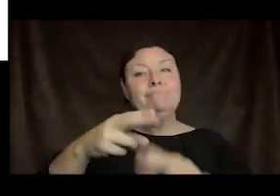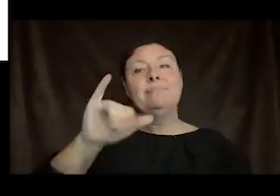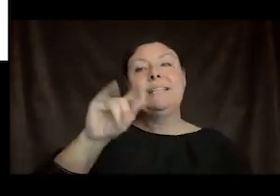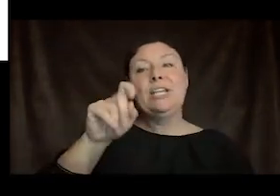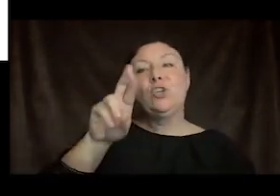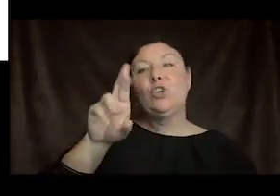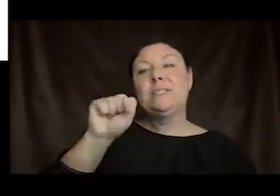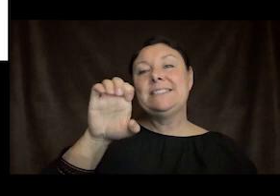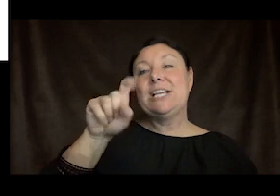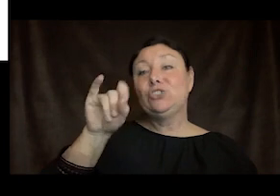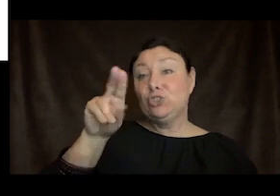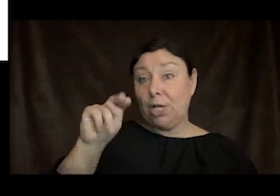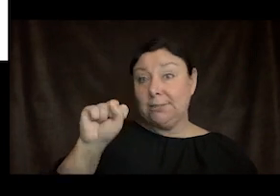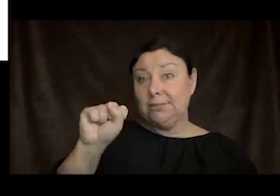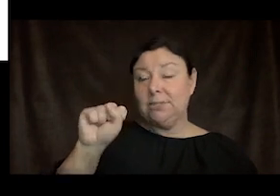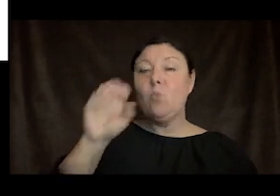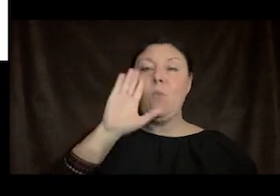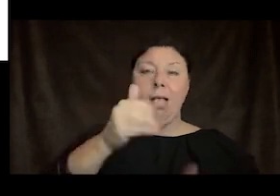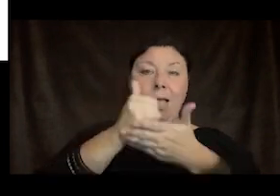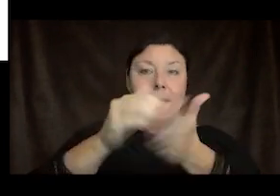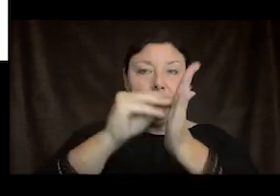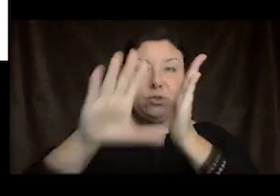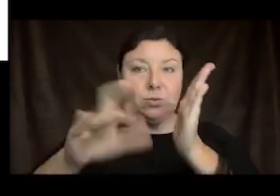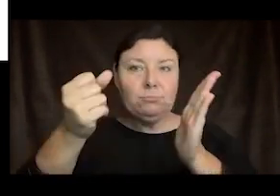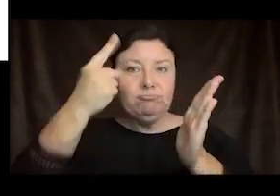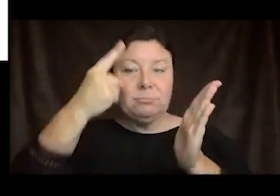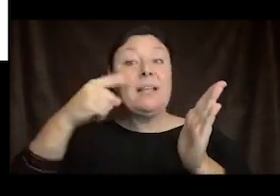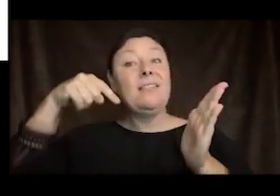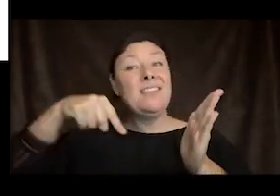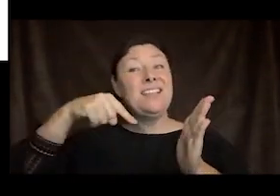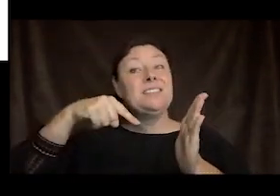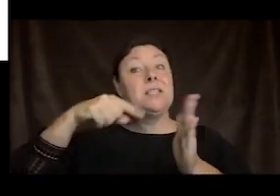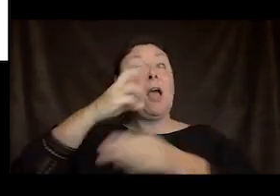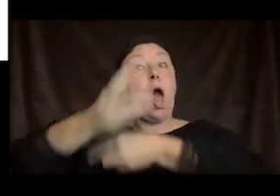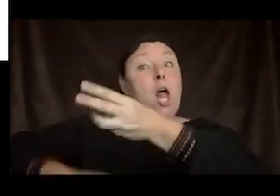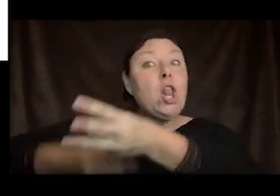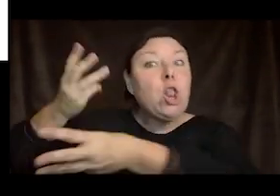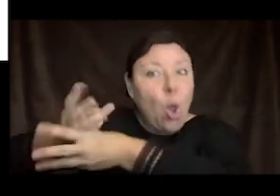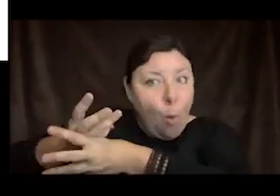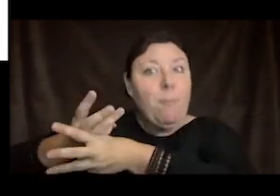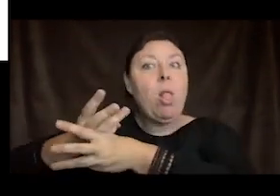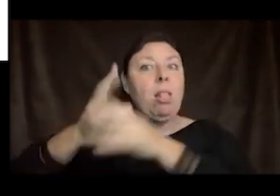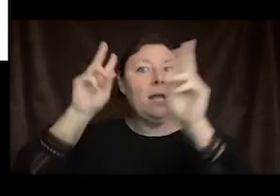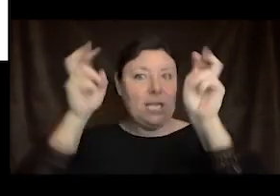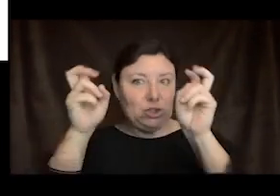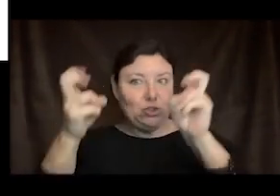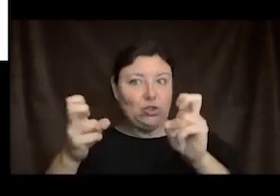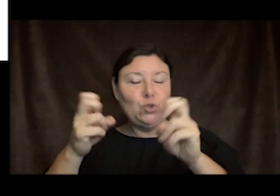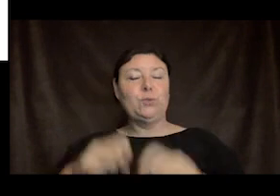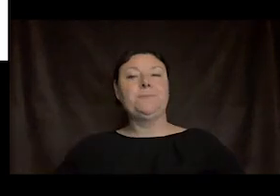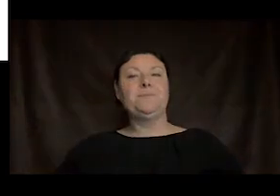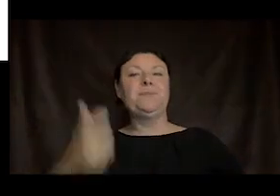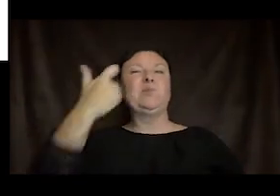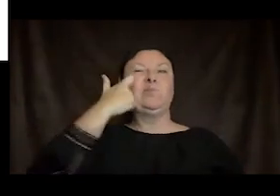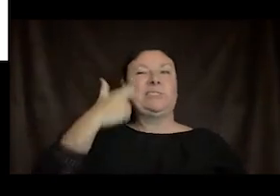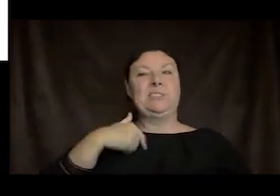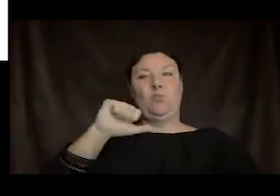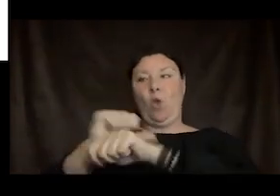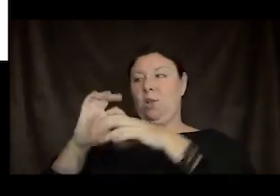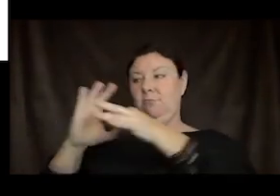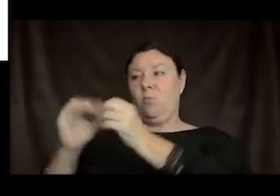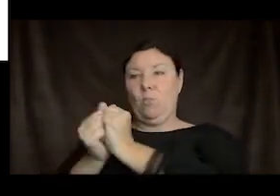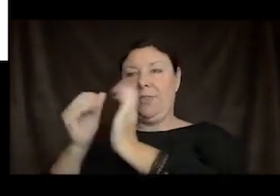students understand that this is a global issue. And one of the things that I had worked with a high schooler on just